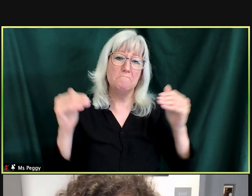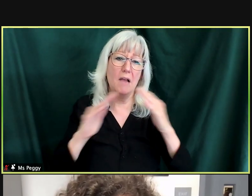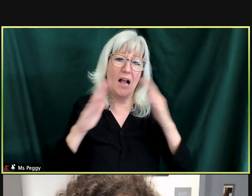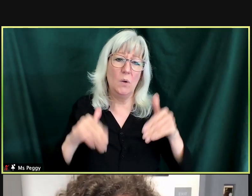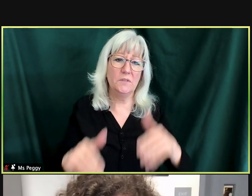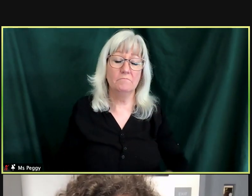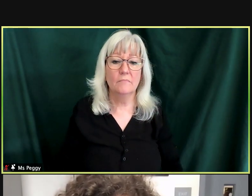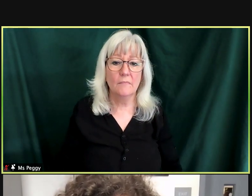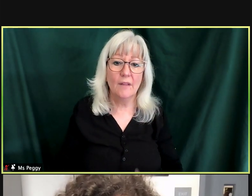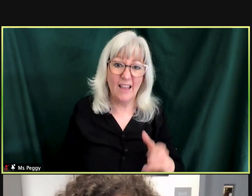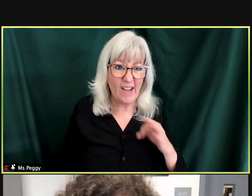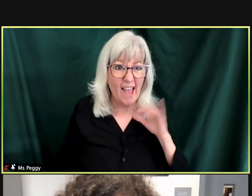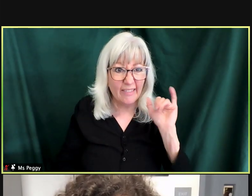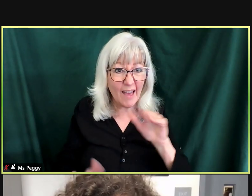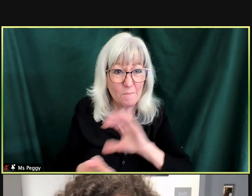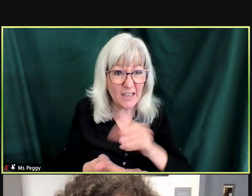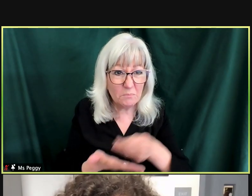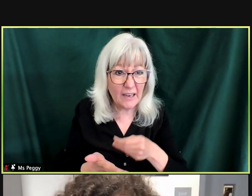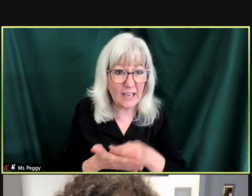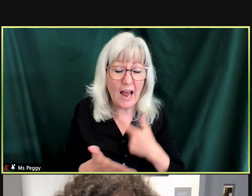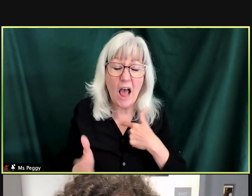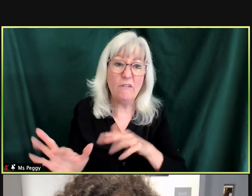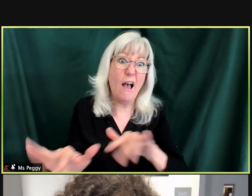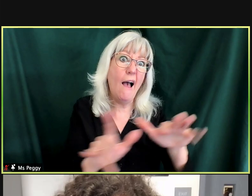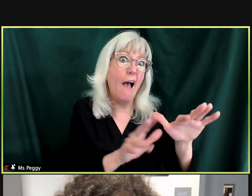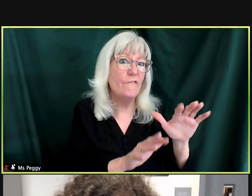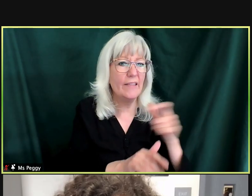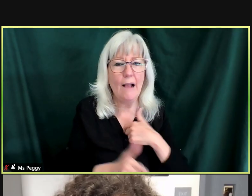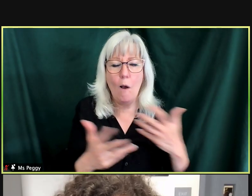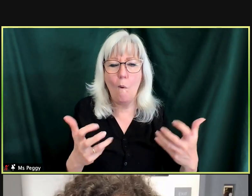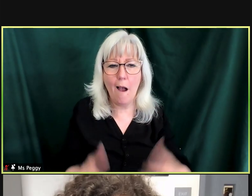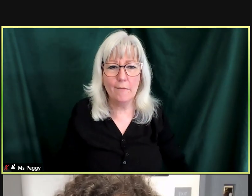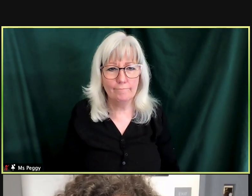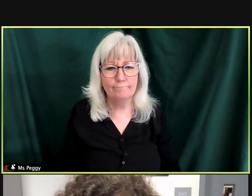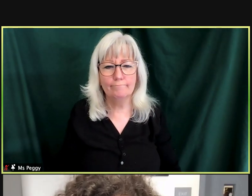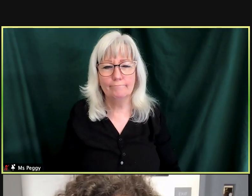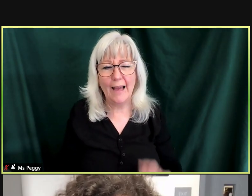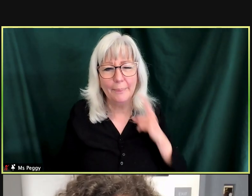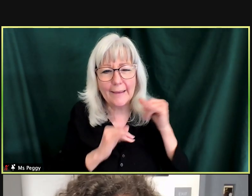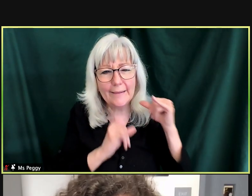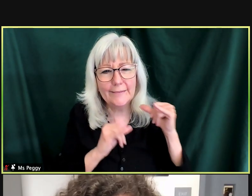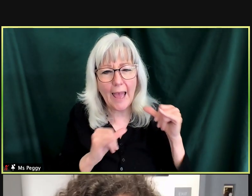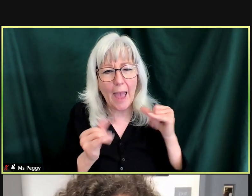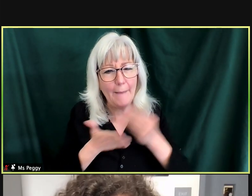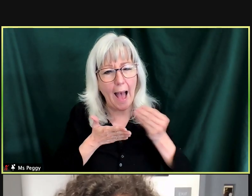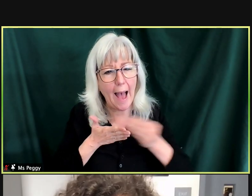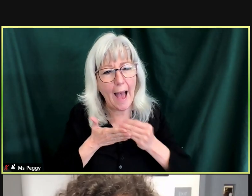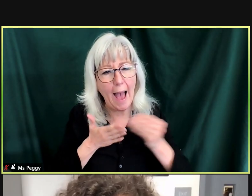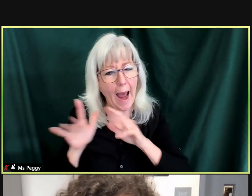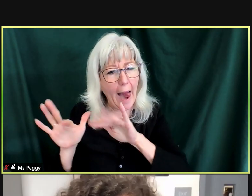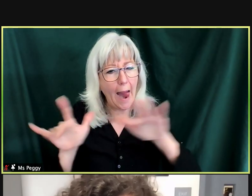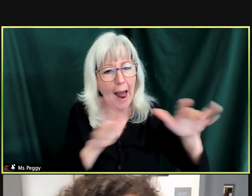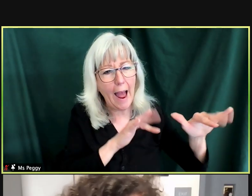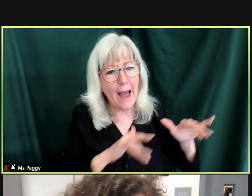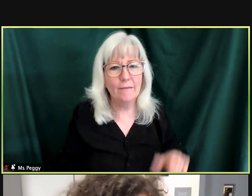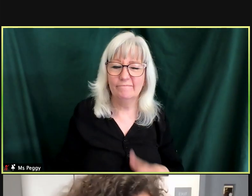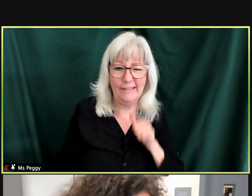I mean, if I had that much money, I'd probably have everything else I could want. I was thinking the same as you. Yeah, so,